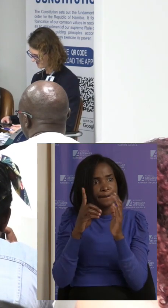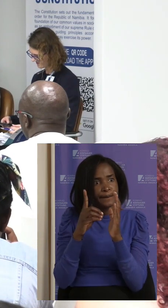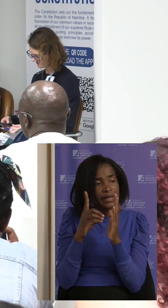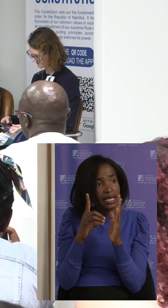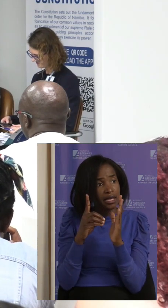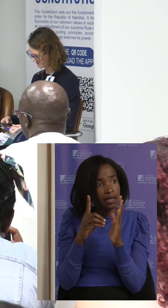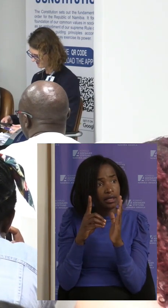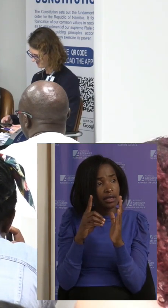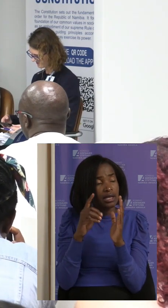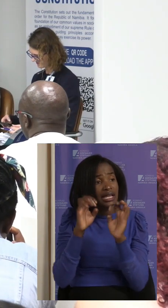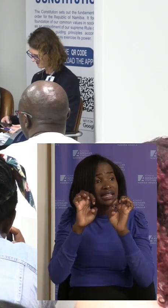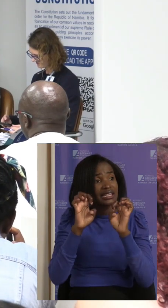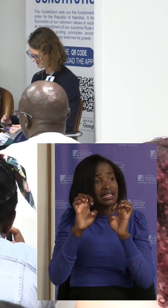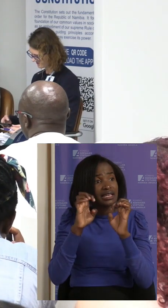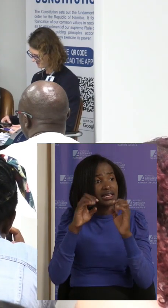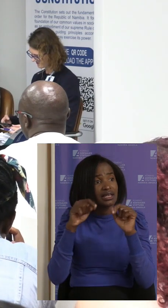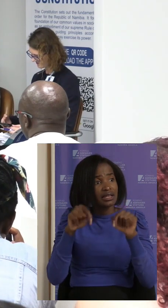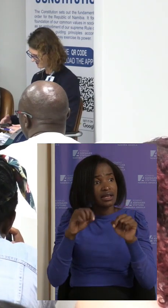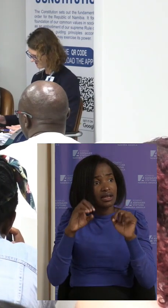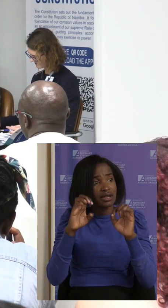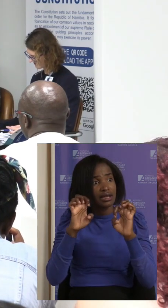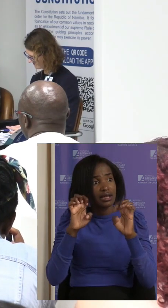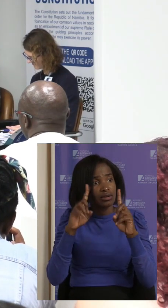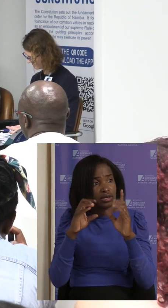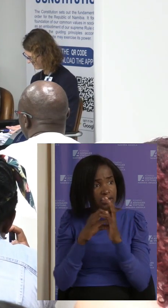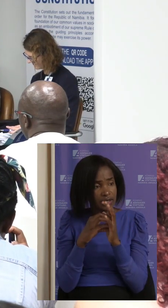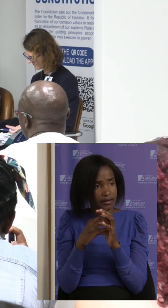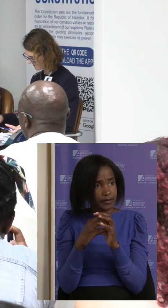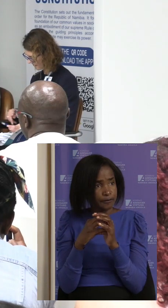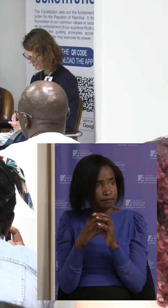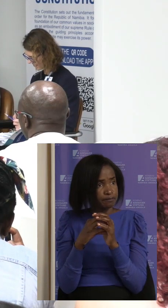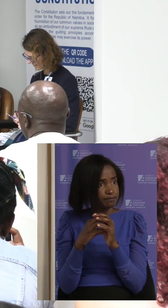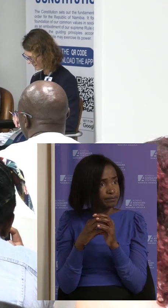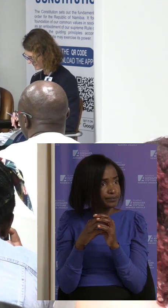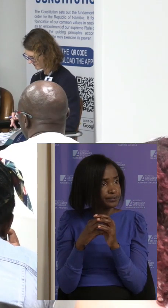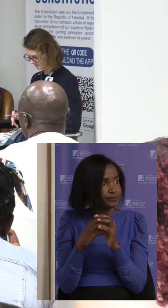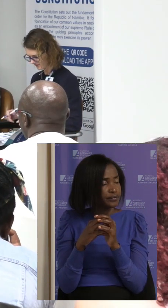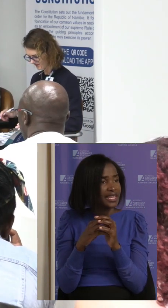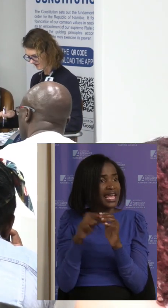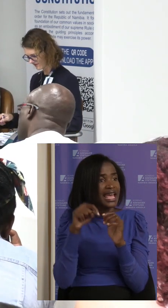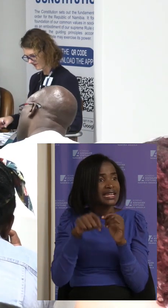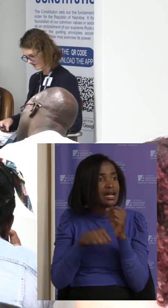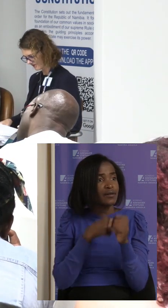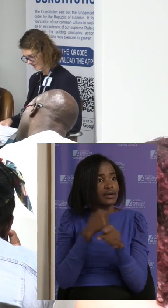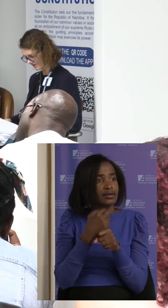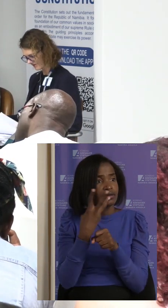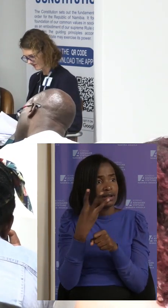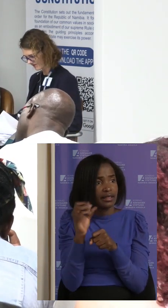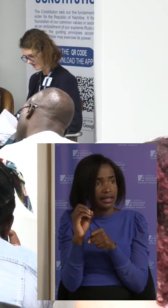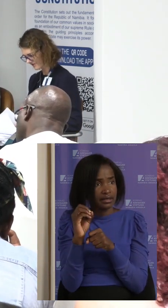Act. Our submission was very straightforward to say that now we are 30 years